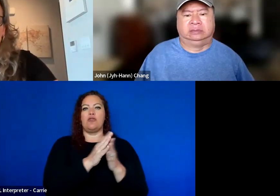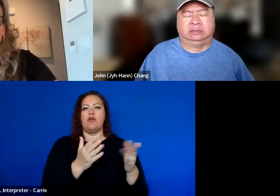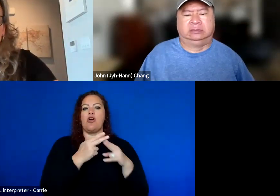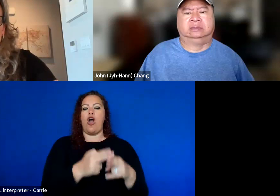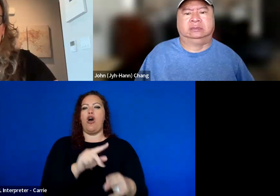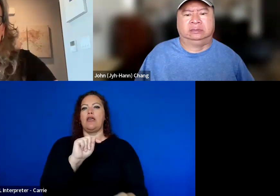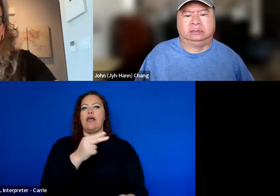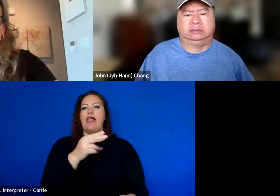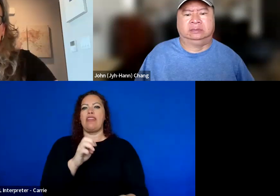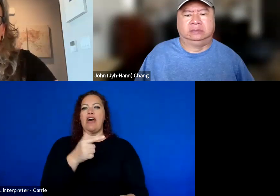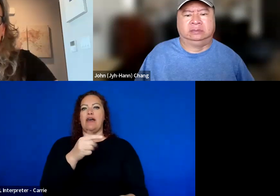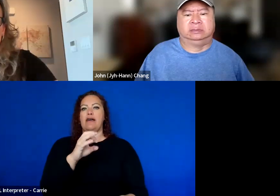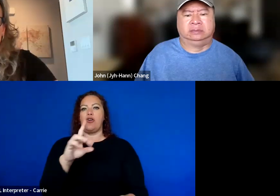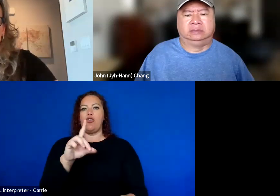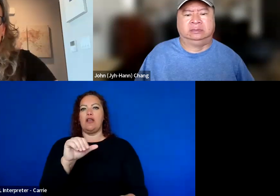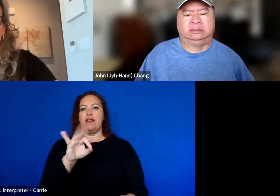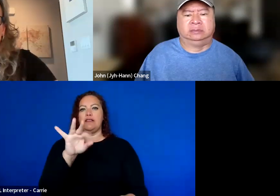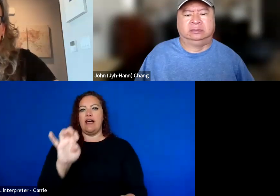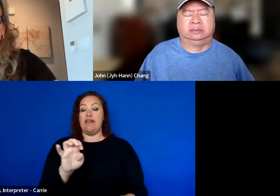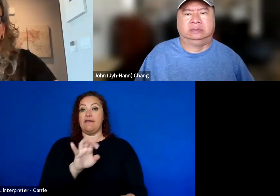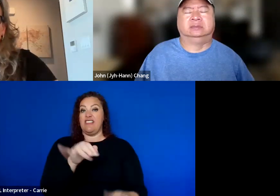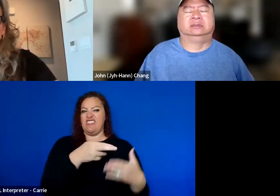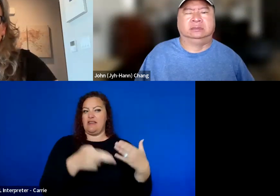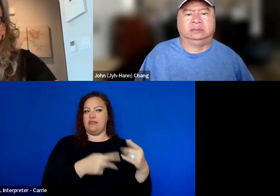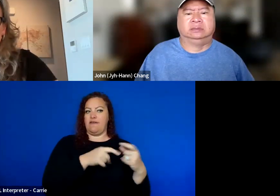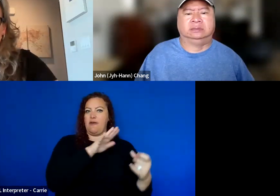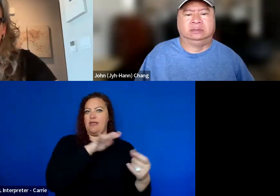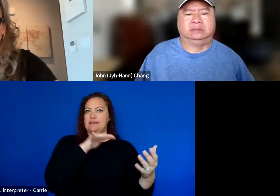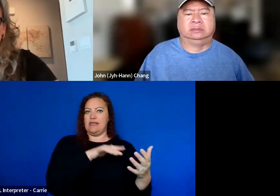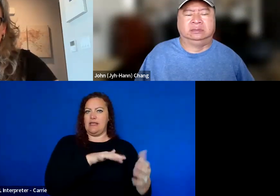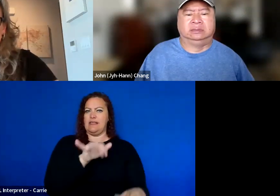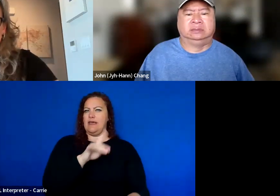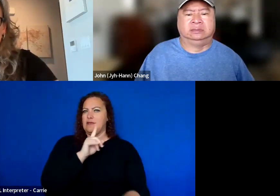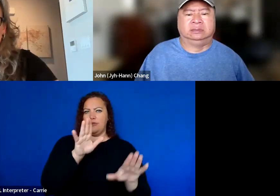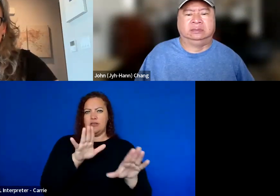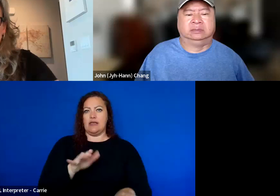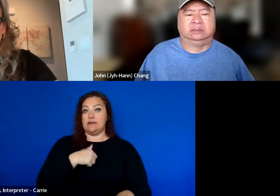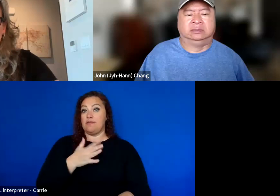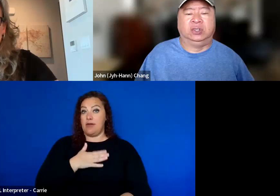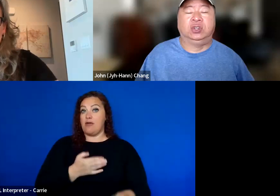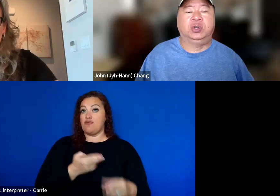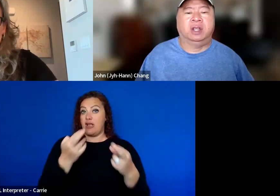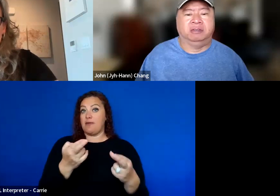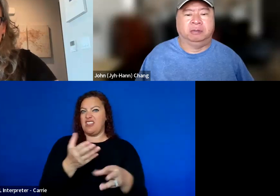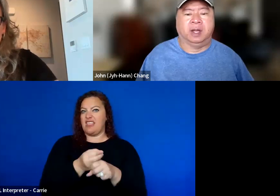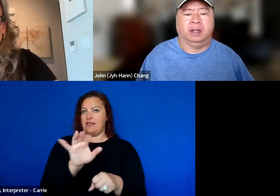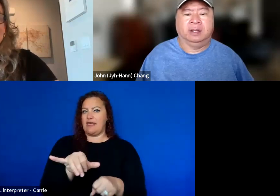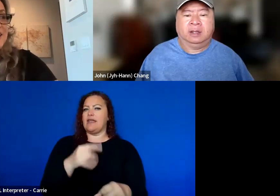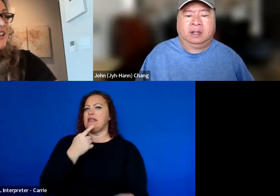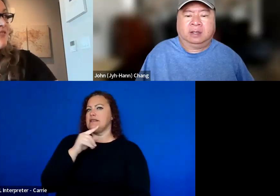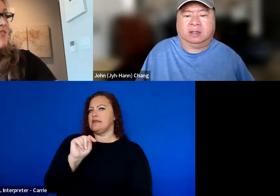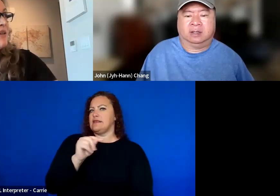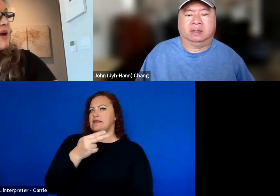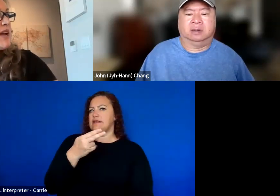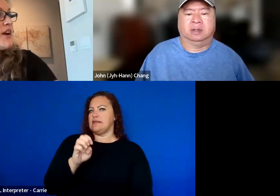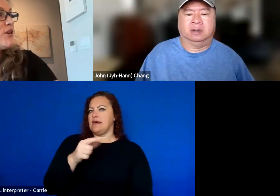Life, and it's the results from the study. It's really excellent. I recommend picking it up. The Good Life by The